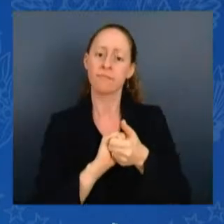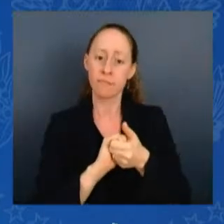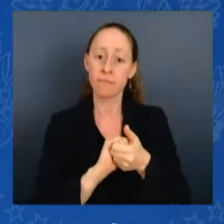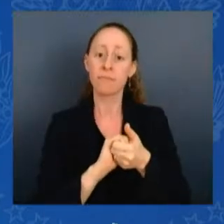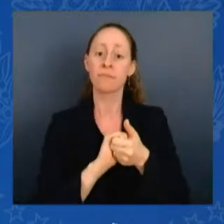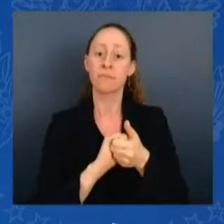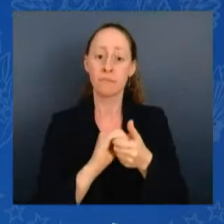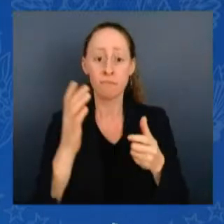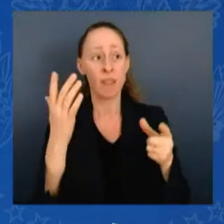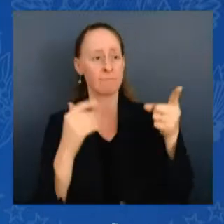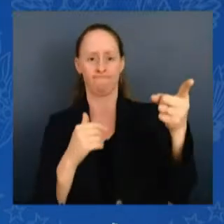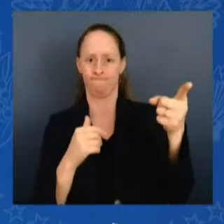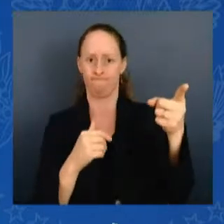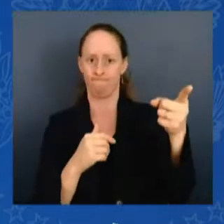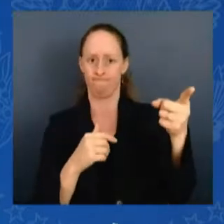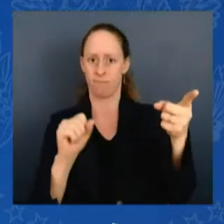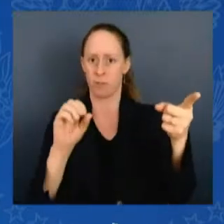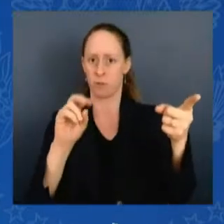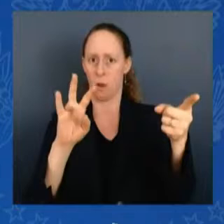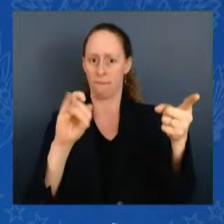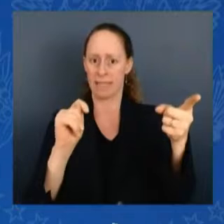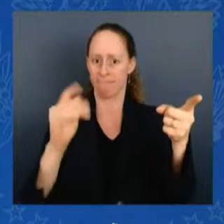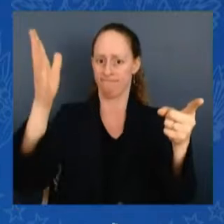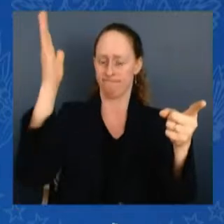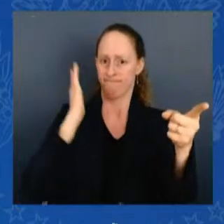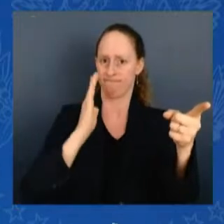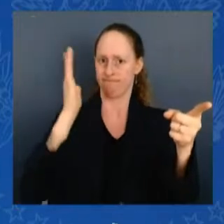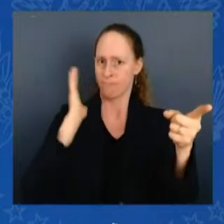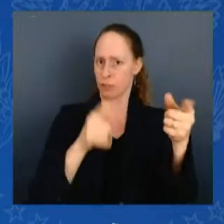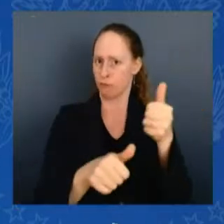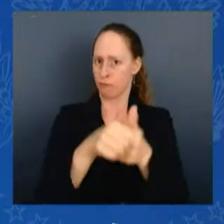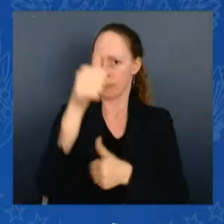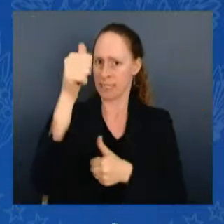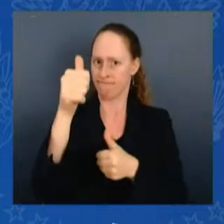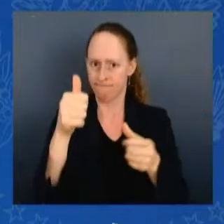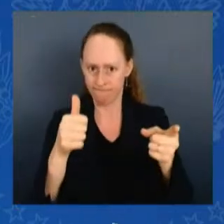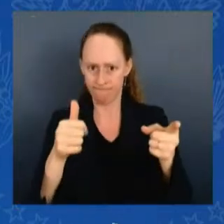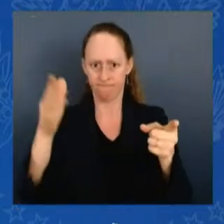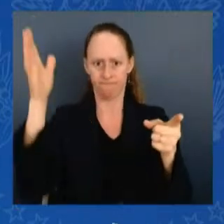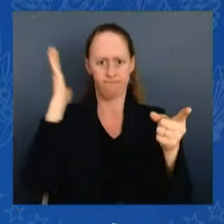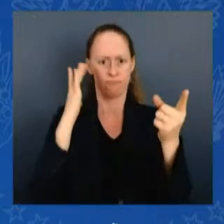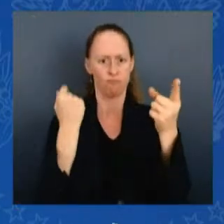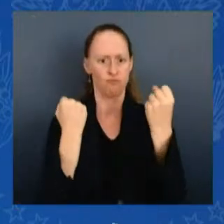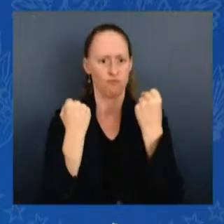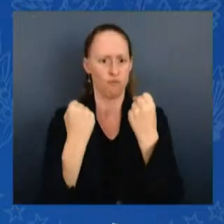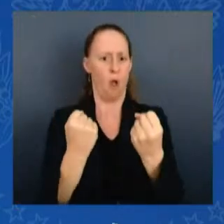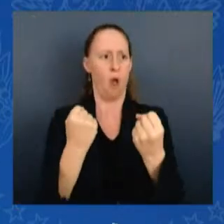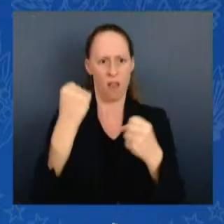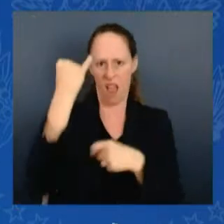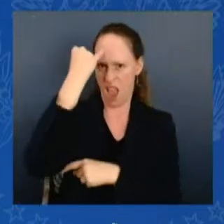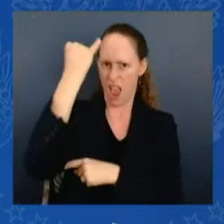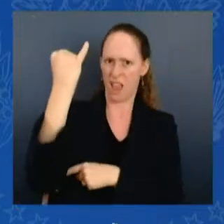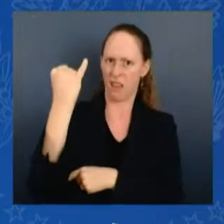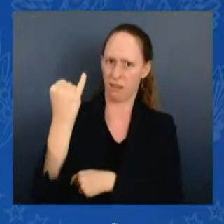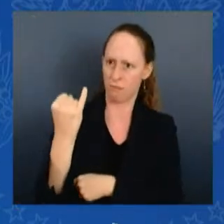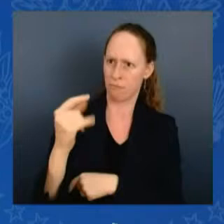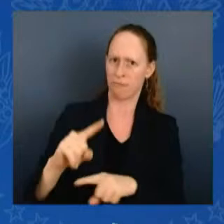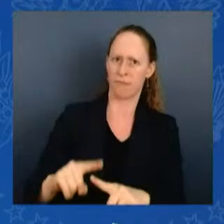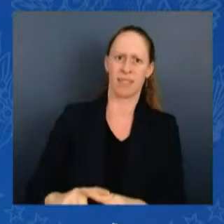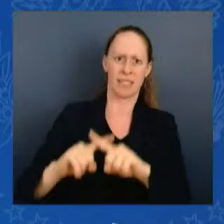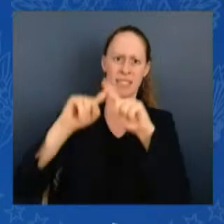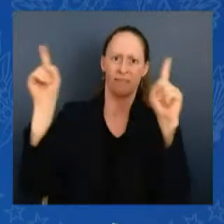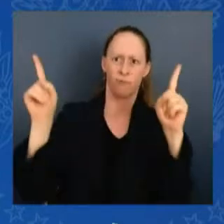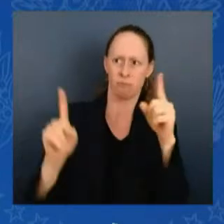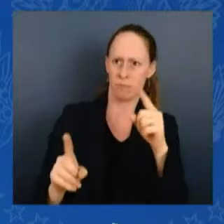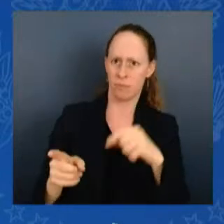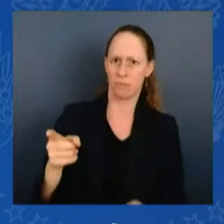Gradually, a bold and controversial idea emerged that we needed to talk to our